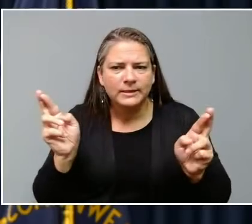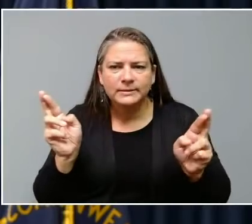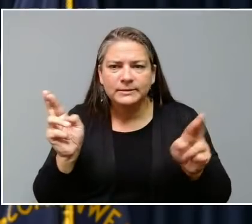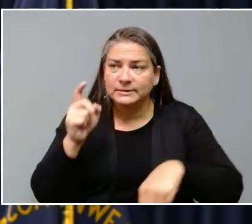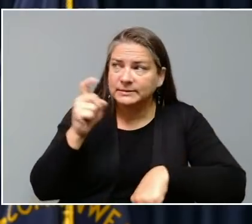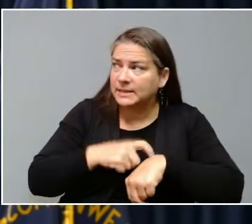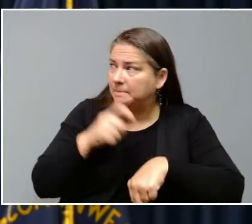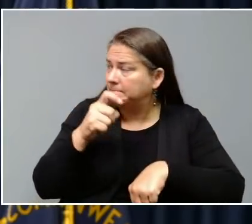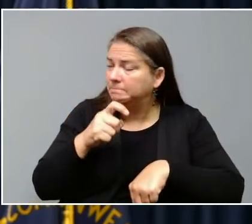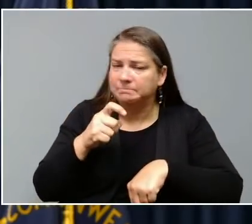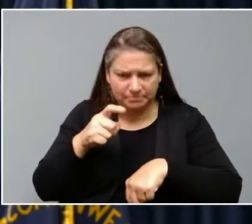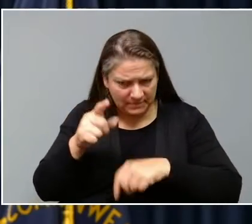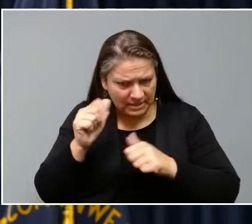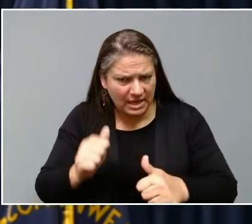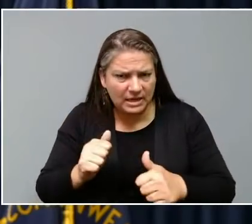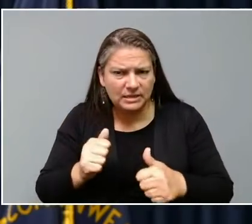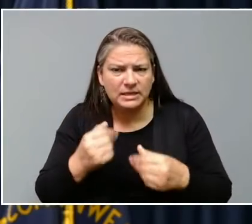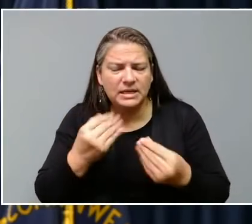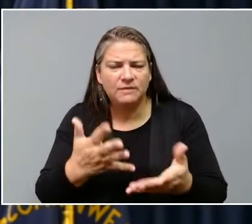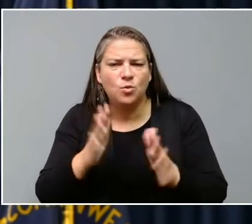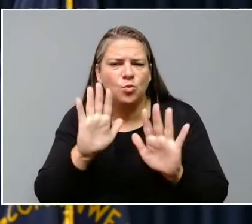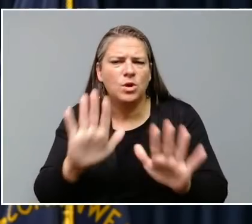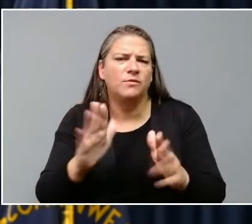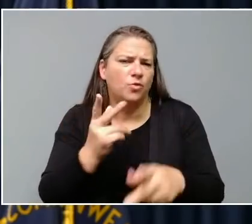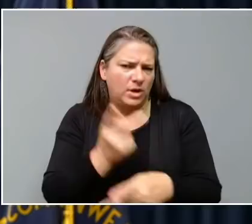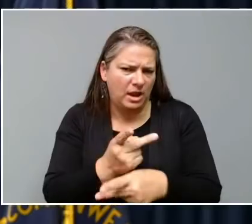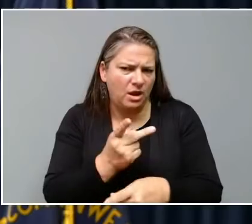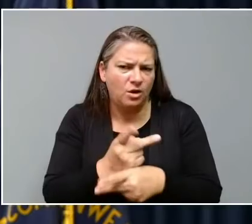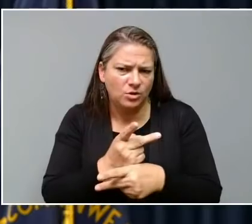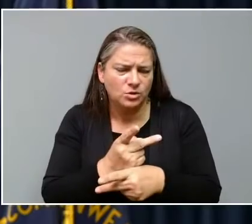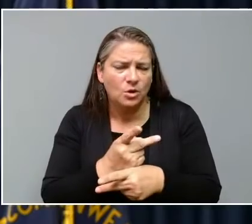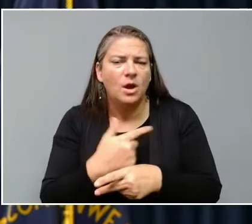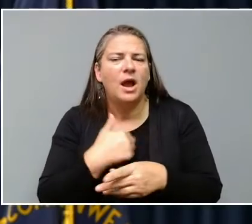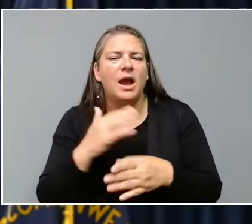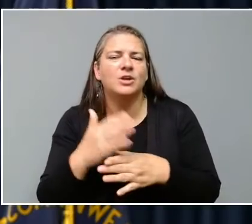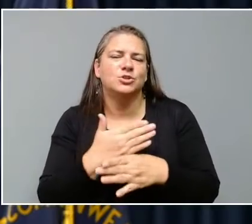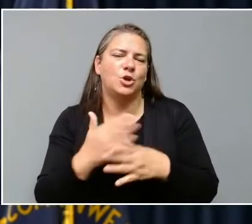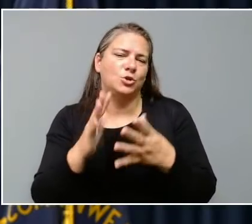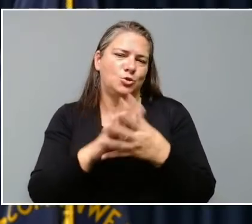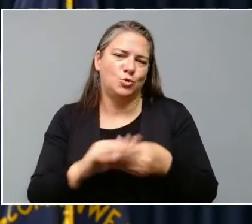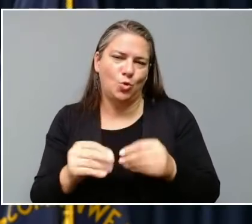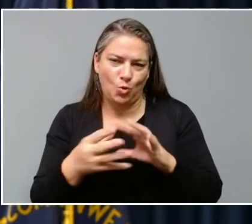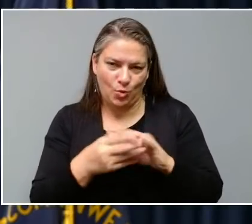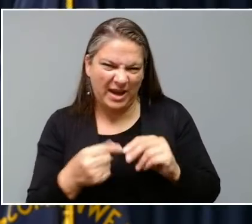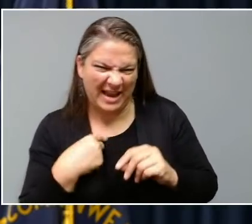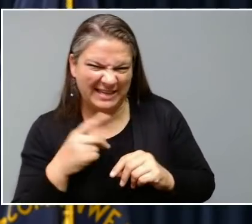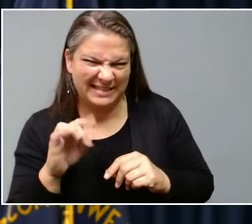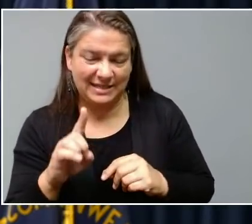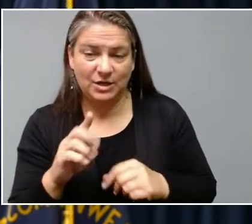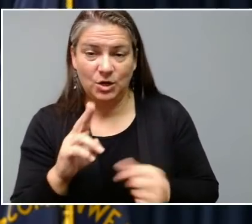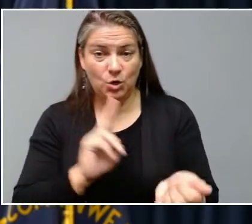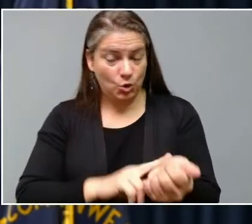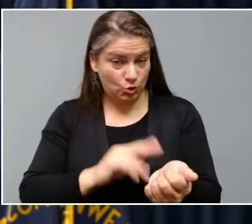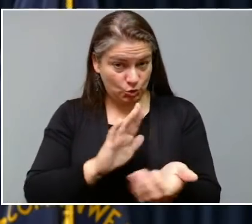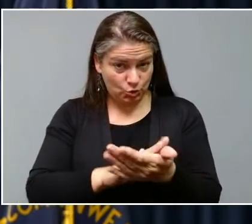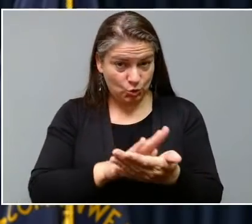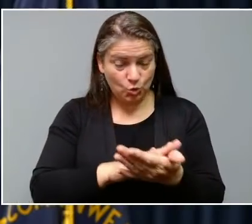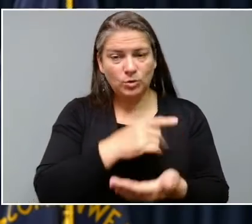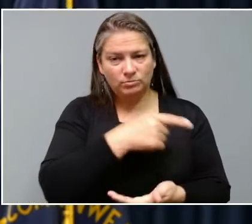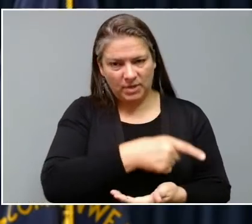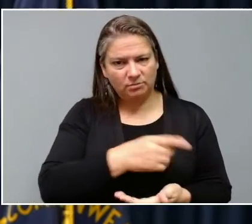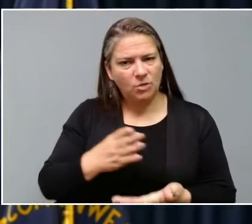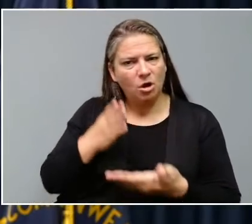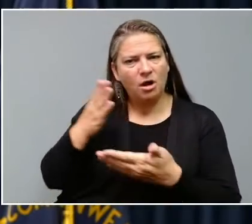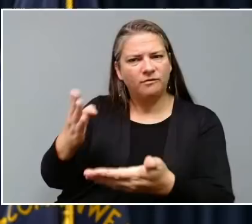can provide wonderful care. So earlier this week, I shared a story from a weekend event where a nursing school stepped up and offered to support our